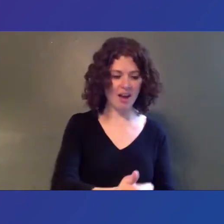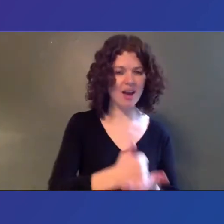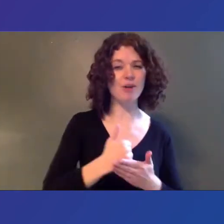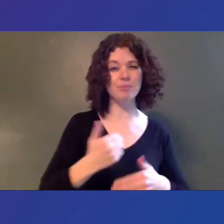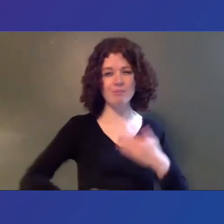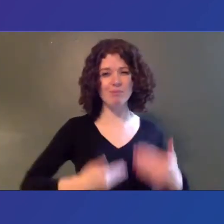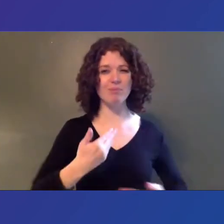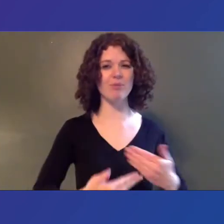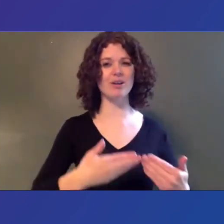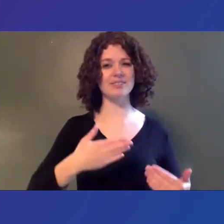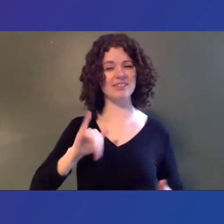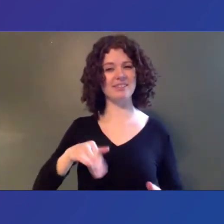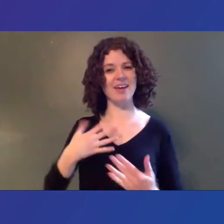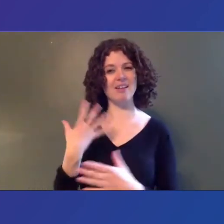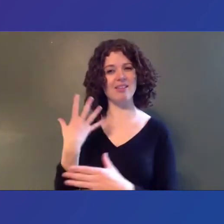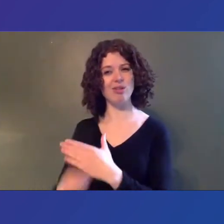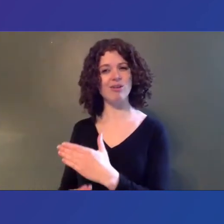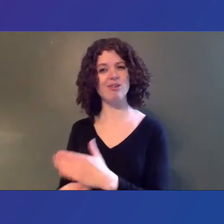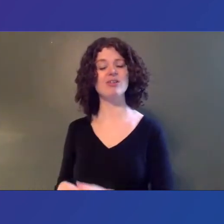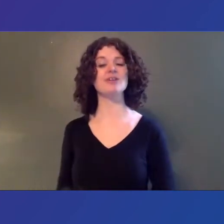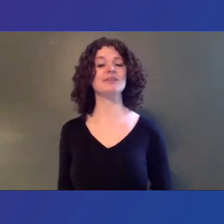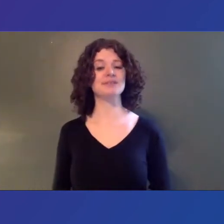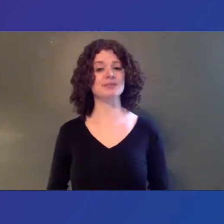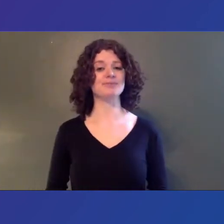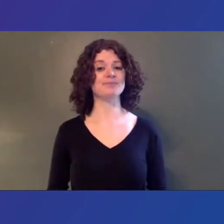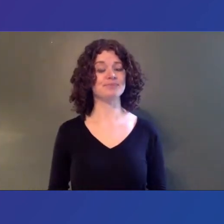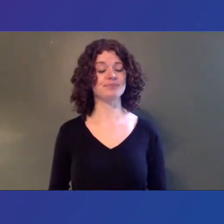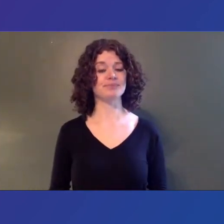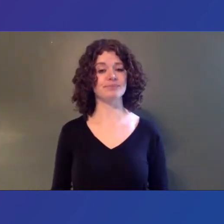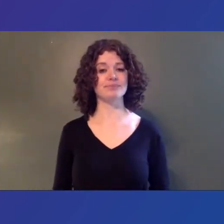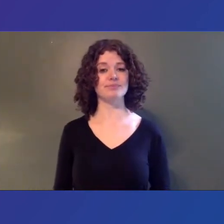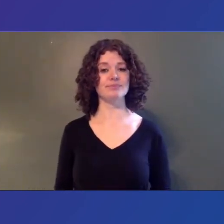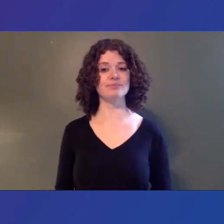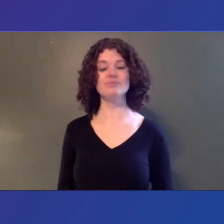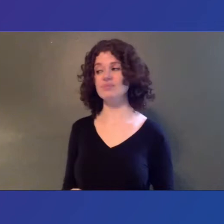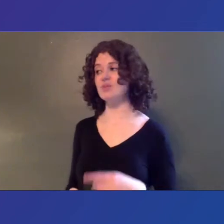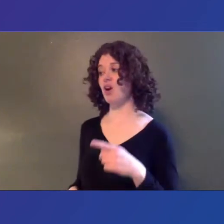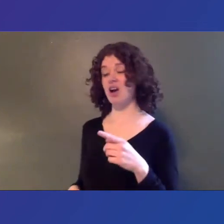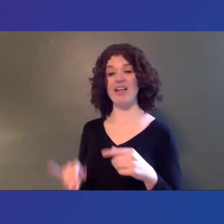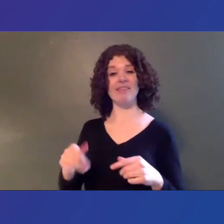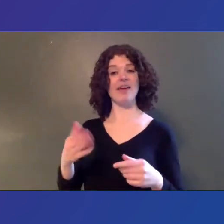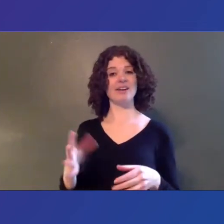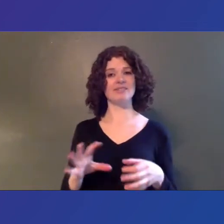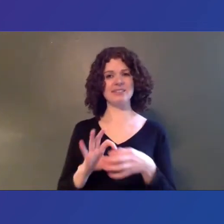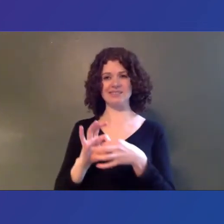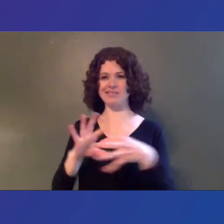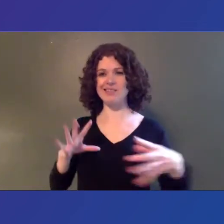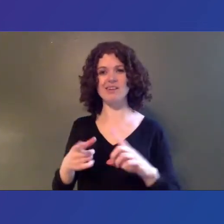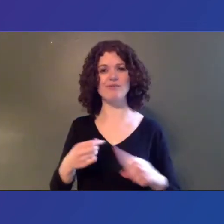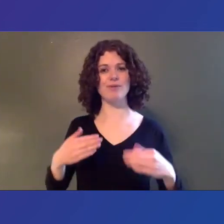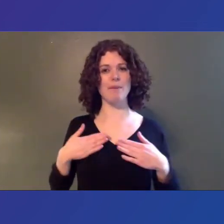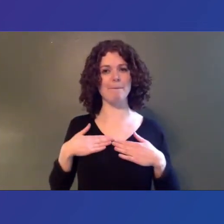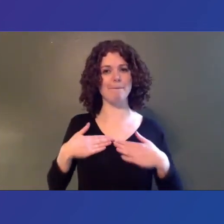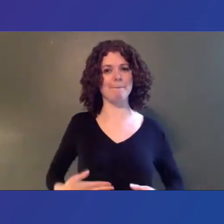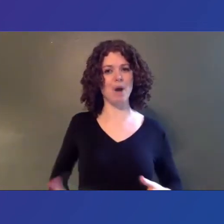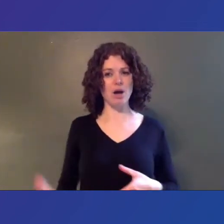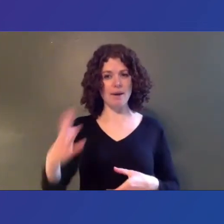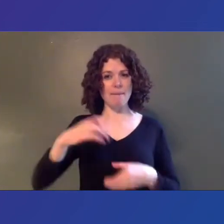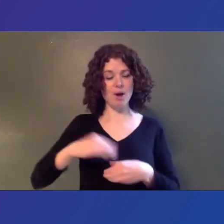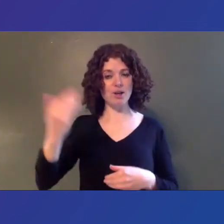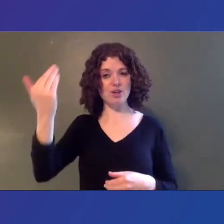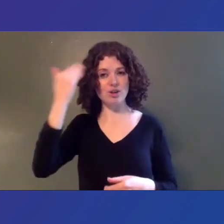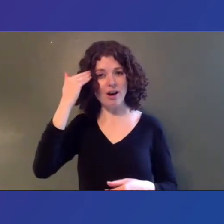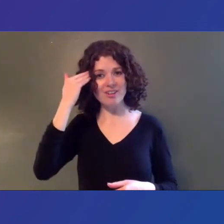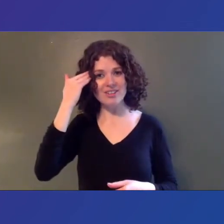grandmother. But so, and also, I mean, in terms of like disconnection from embodied knowledge, I mean, something as simple as people walking around with aches and pains,